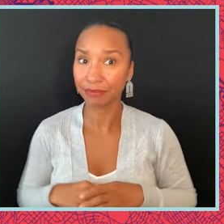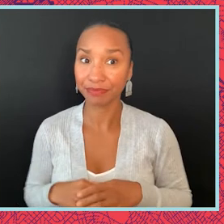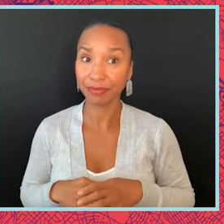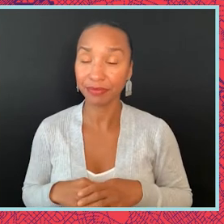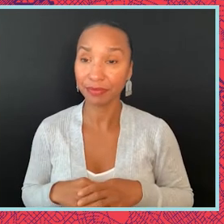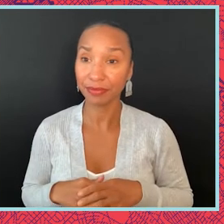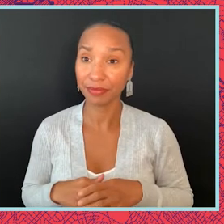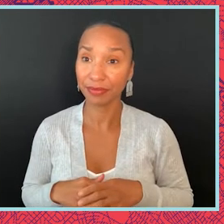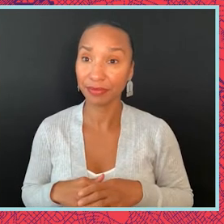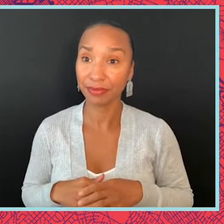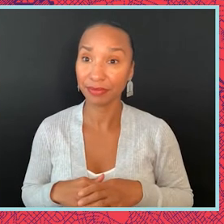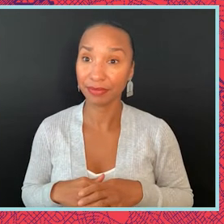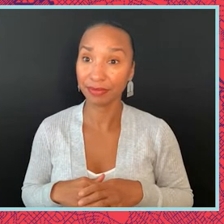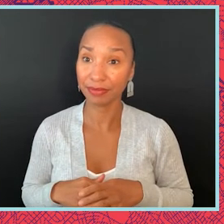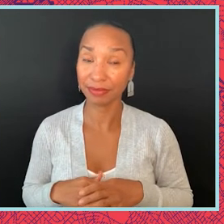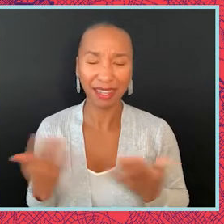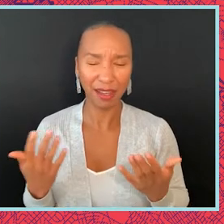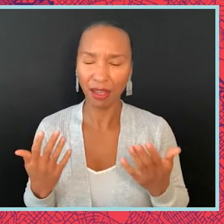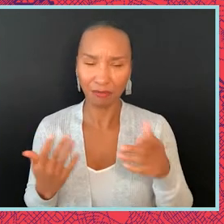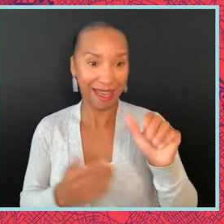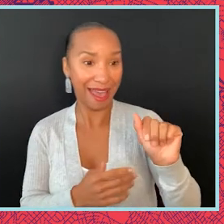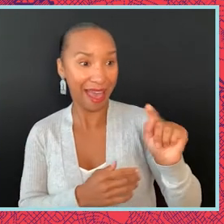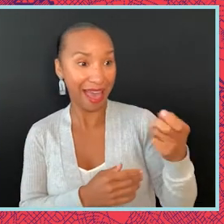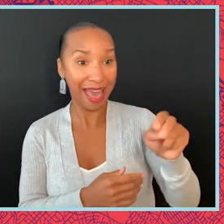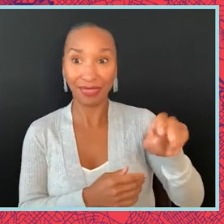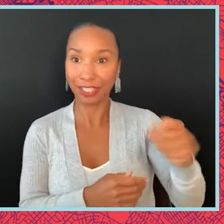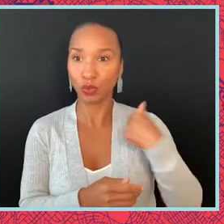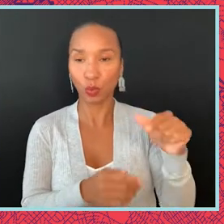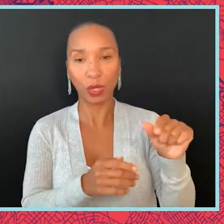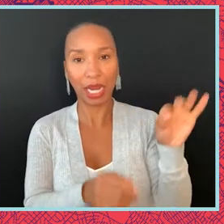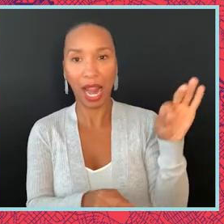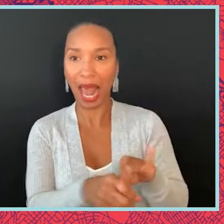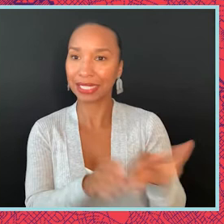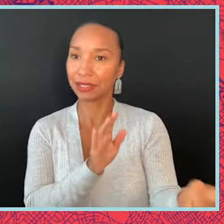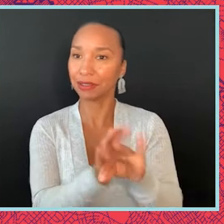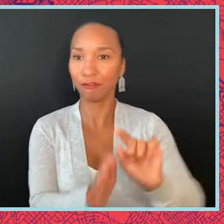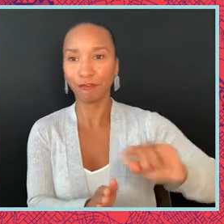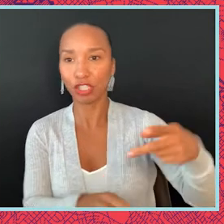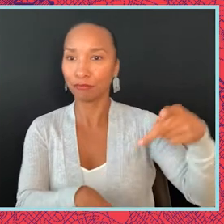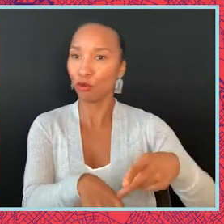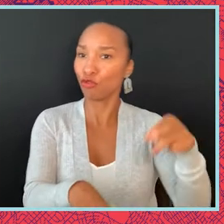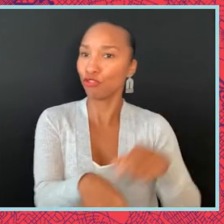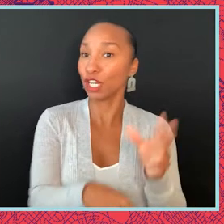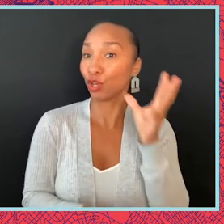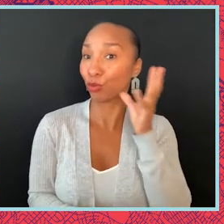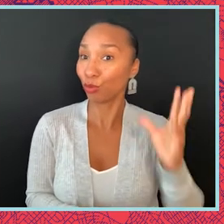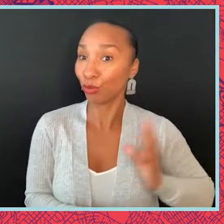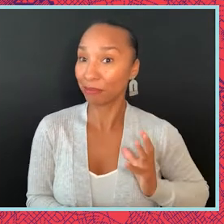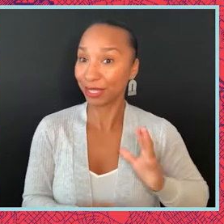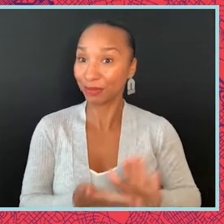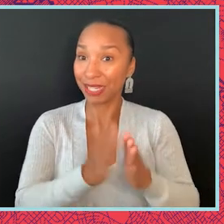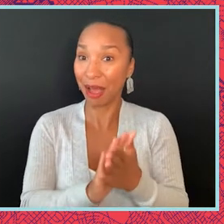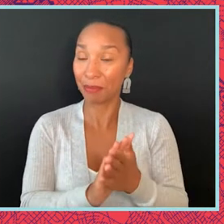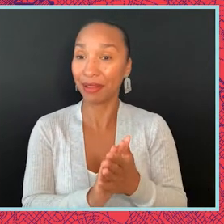in Douglas County, Georgia, in Athens, where we elected the first Puerto Rican woman